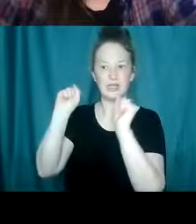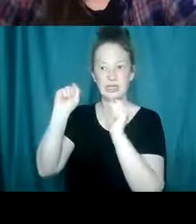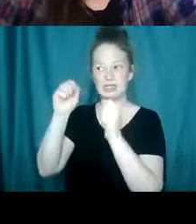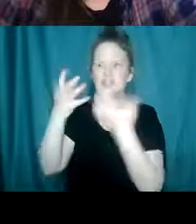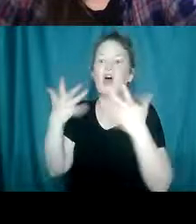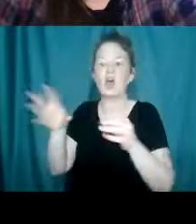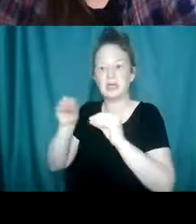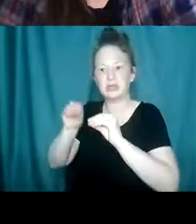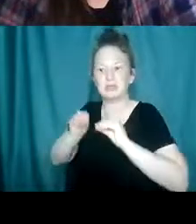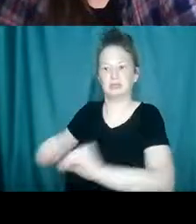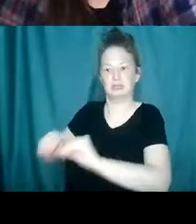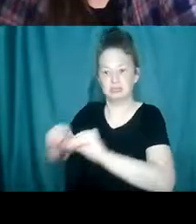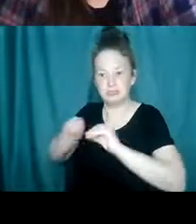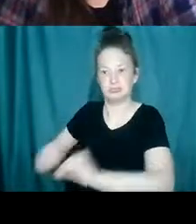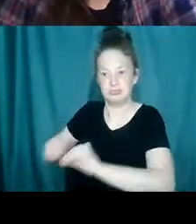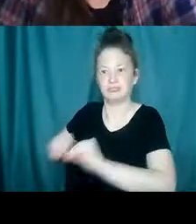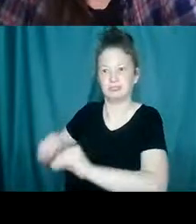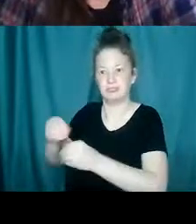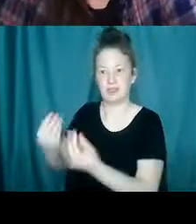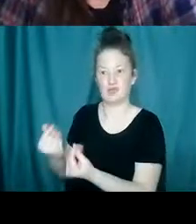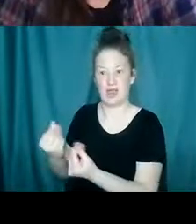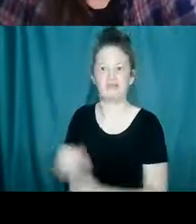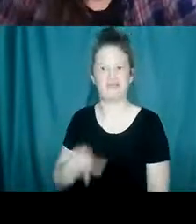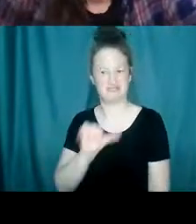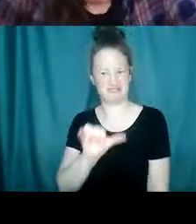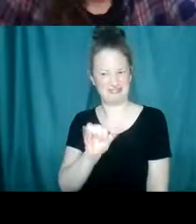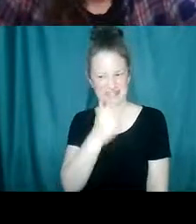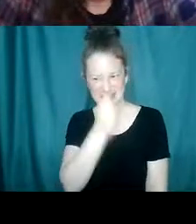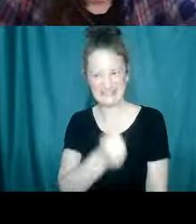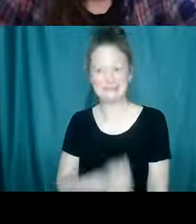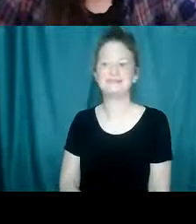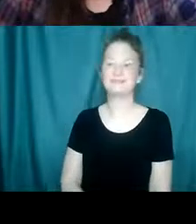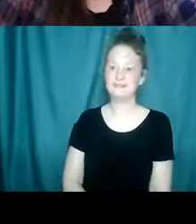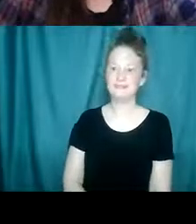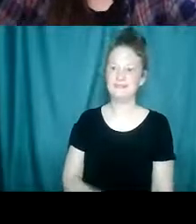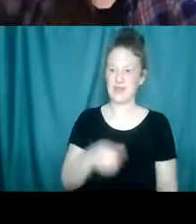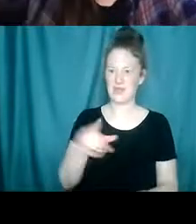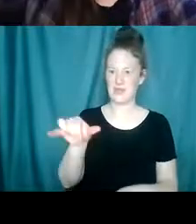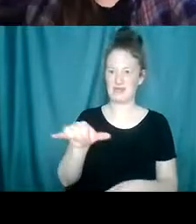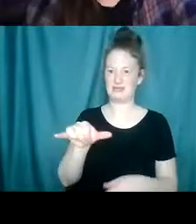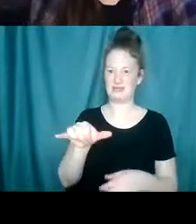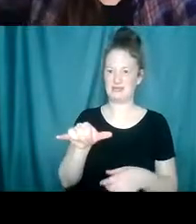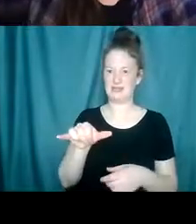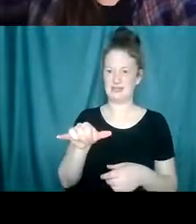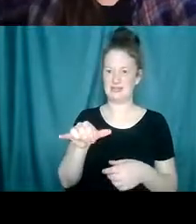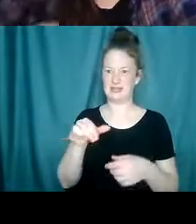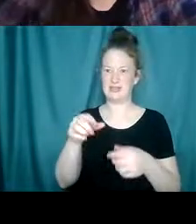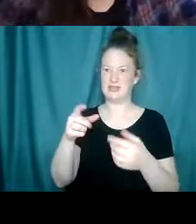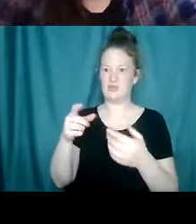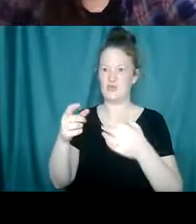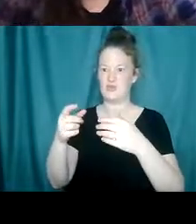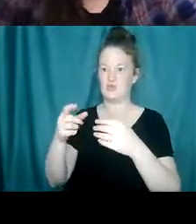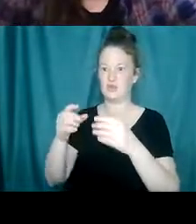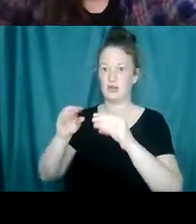or dangerous by any means. Gotcha. That's really cool. So you're kind of like putting a sock on it before it goes into the atmosphere